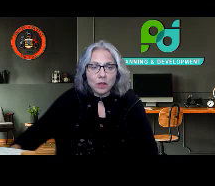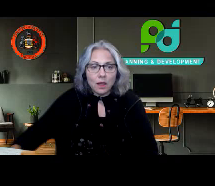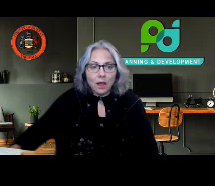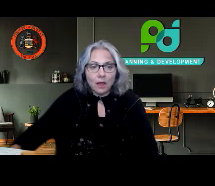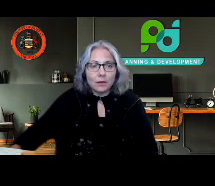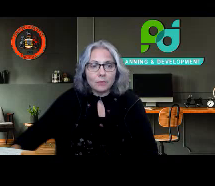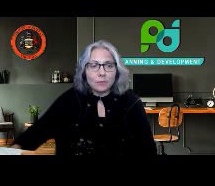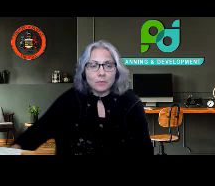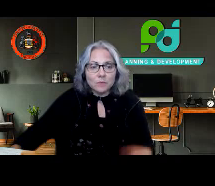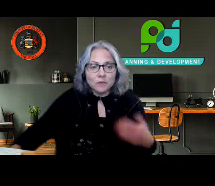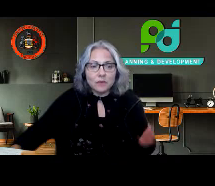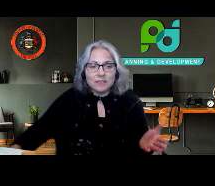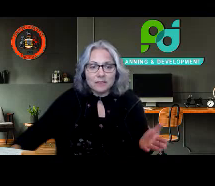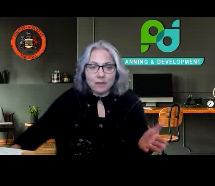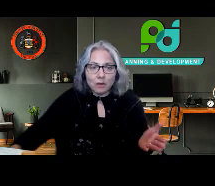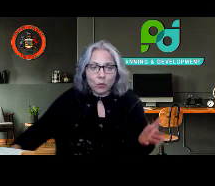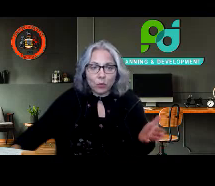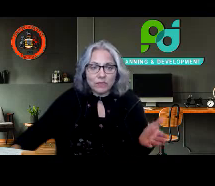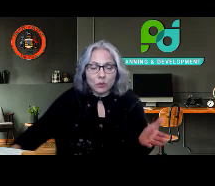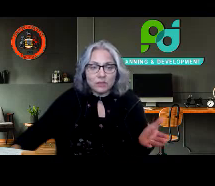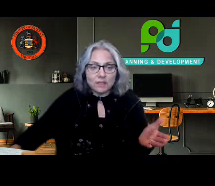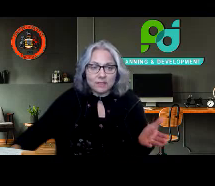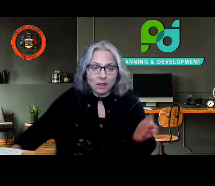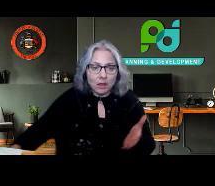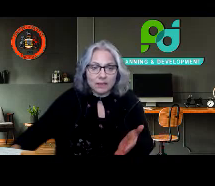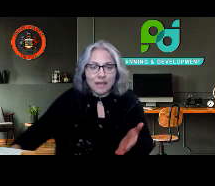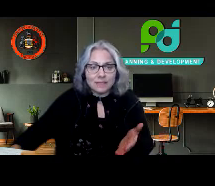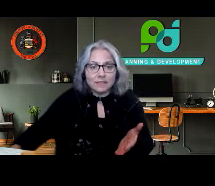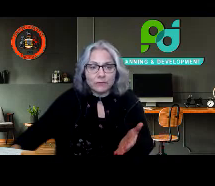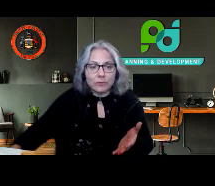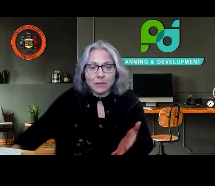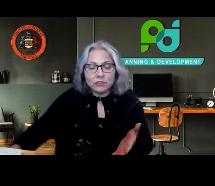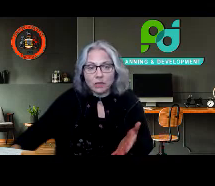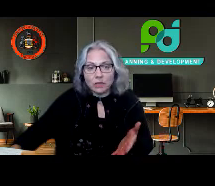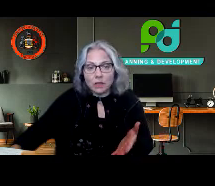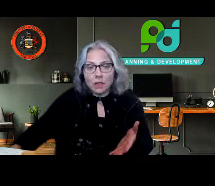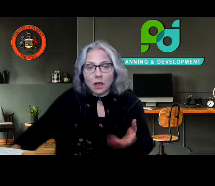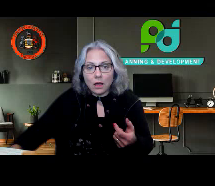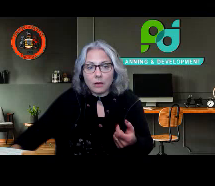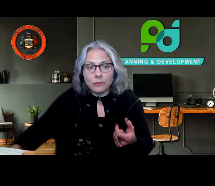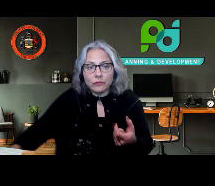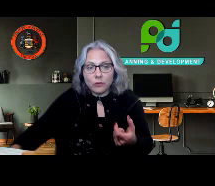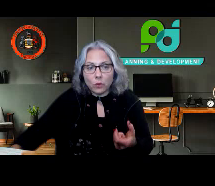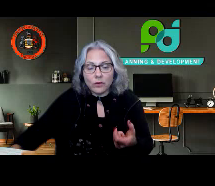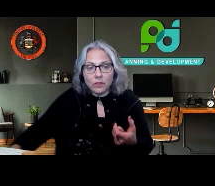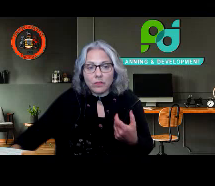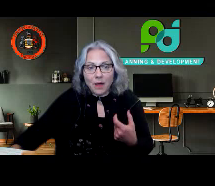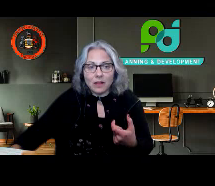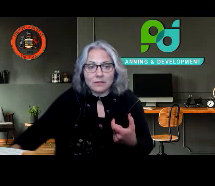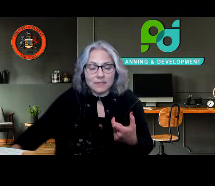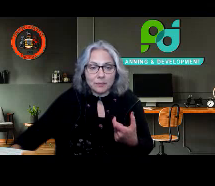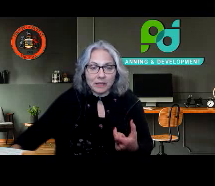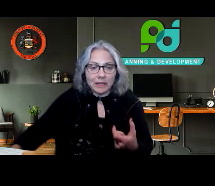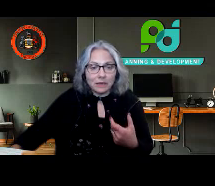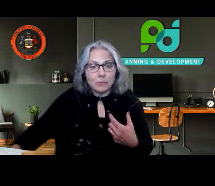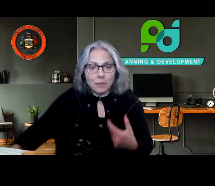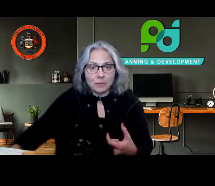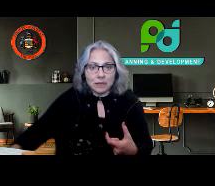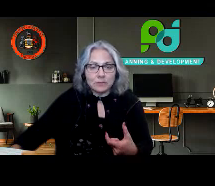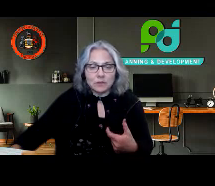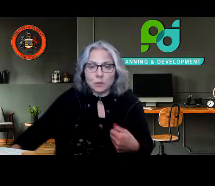show. So this is resources and contact information for the policy